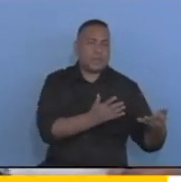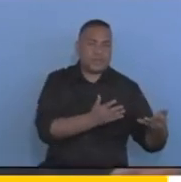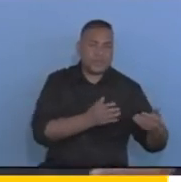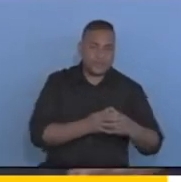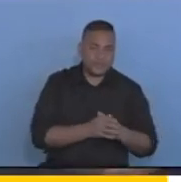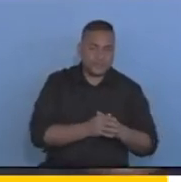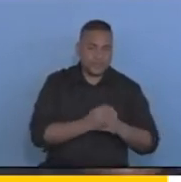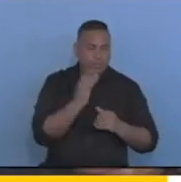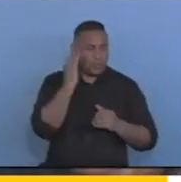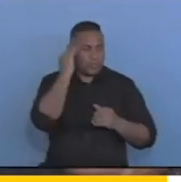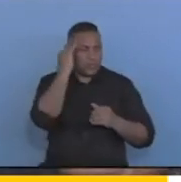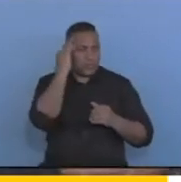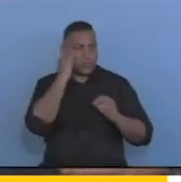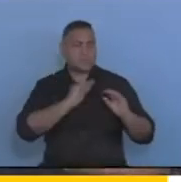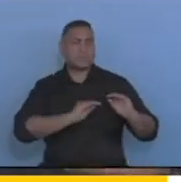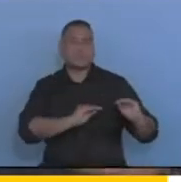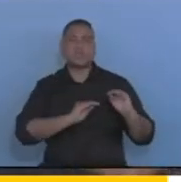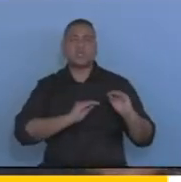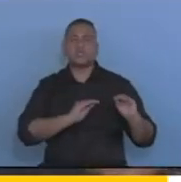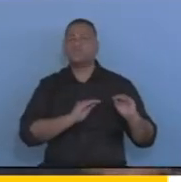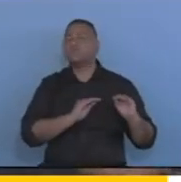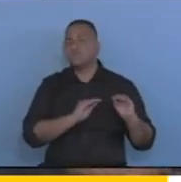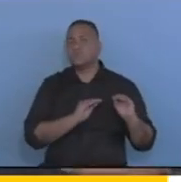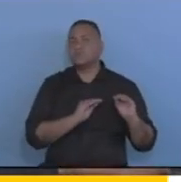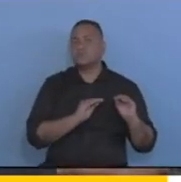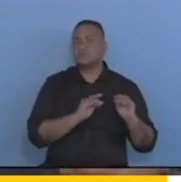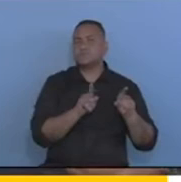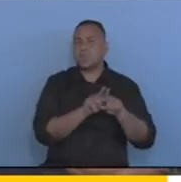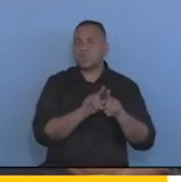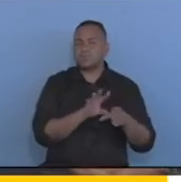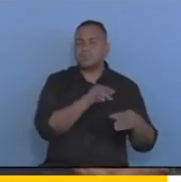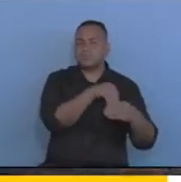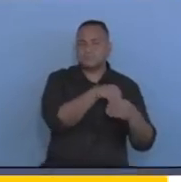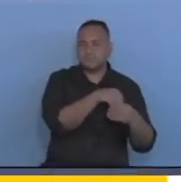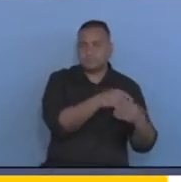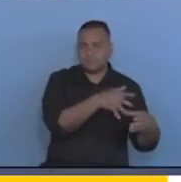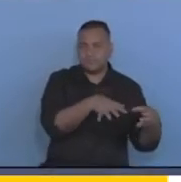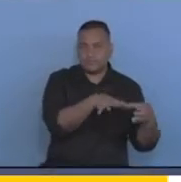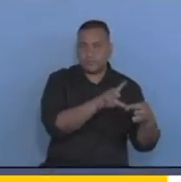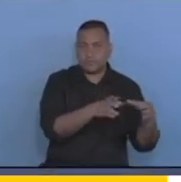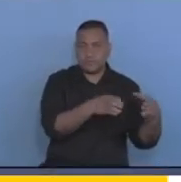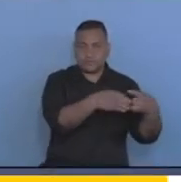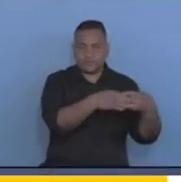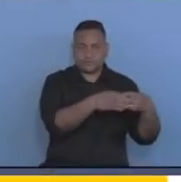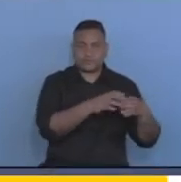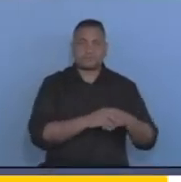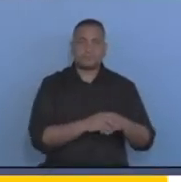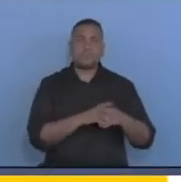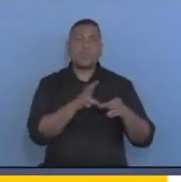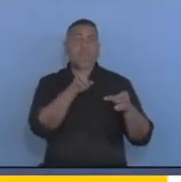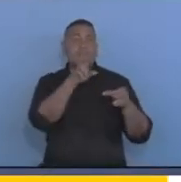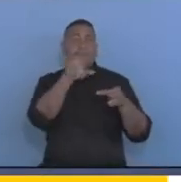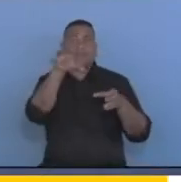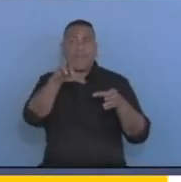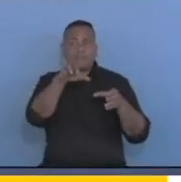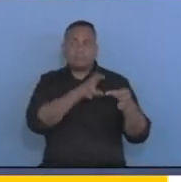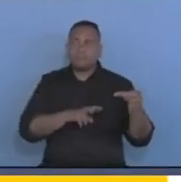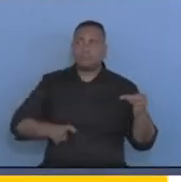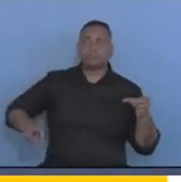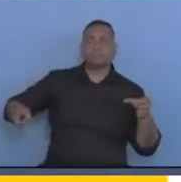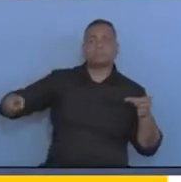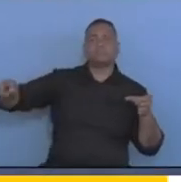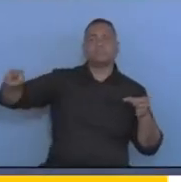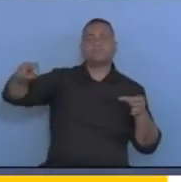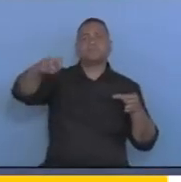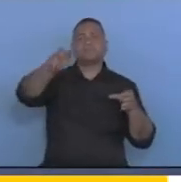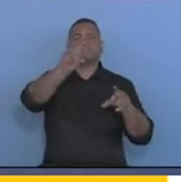base. Okay. That includes a tour of the campus. And then secondly, we will give